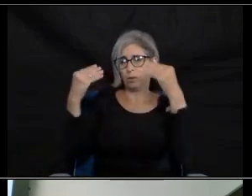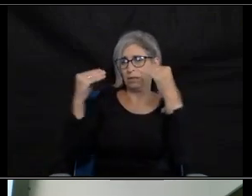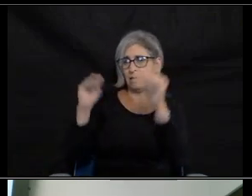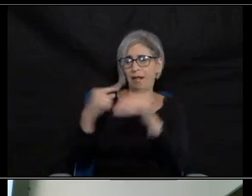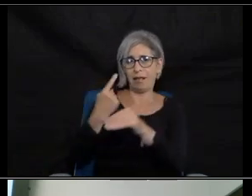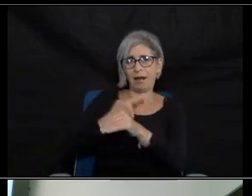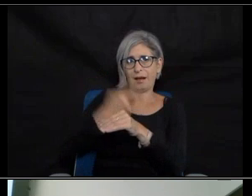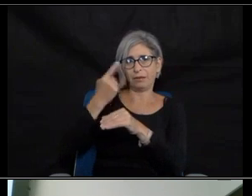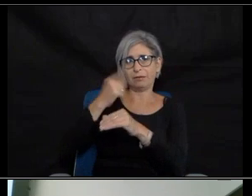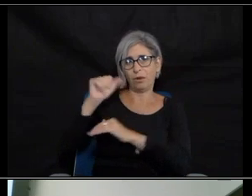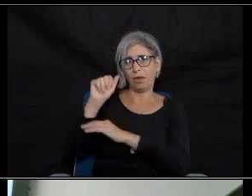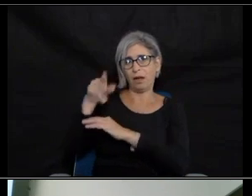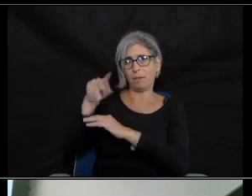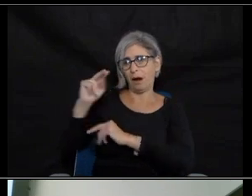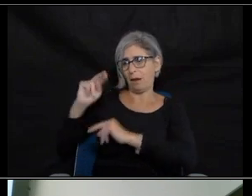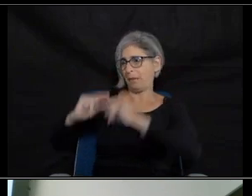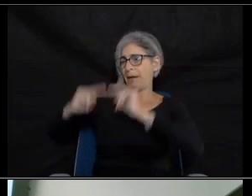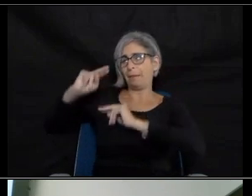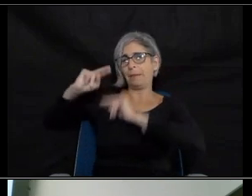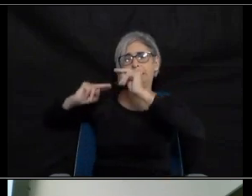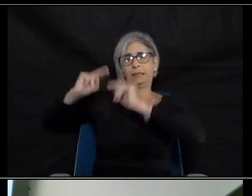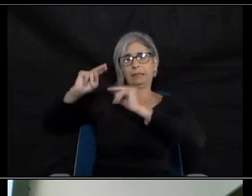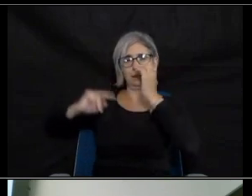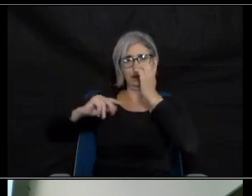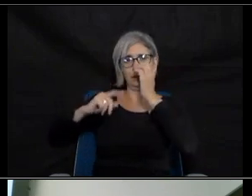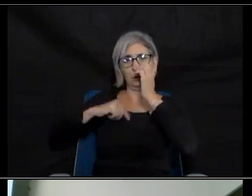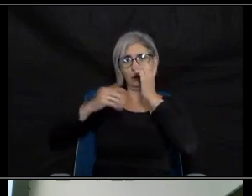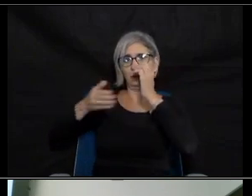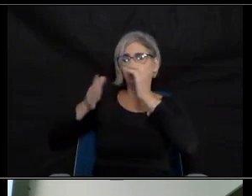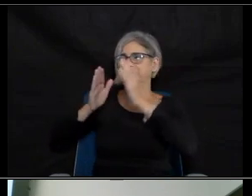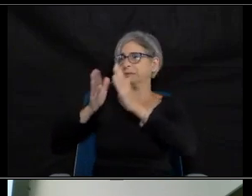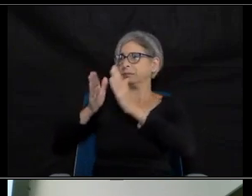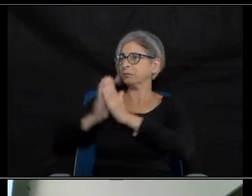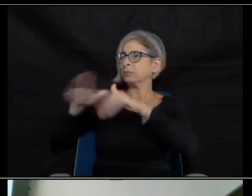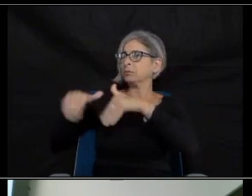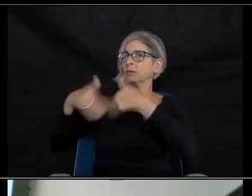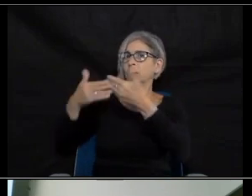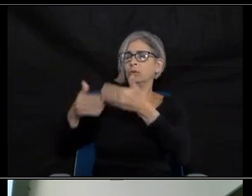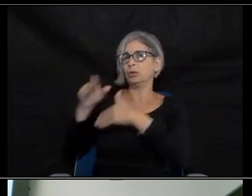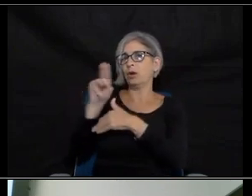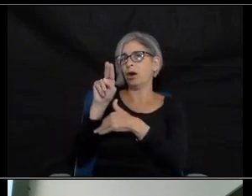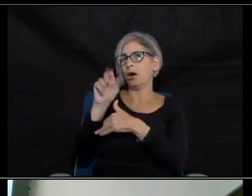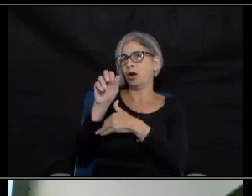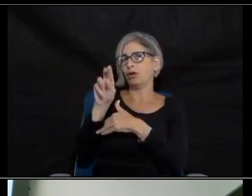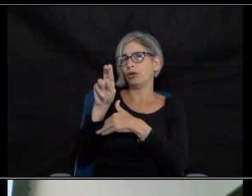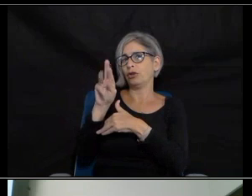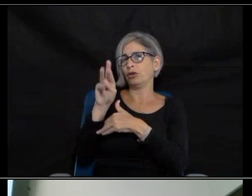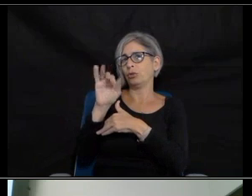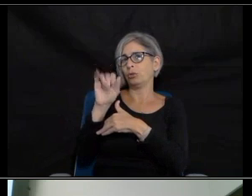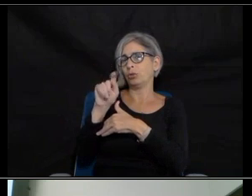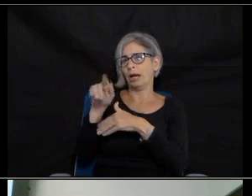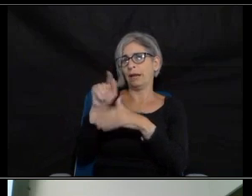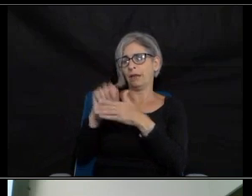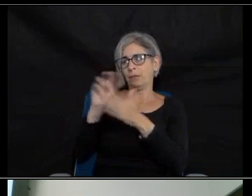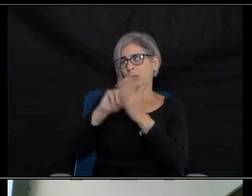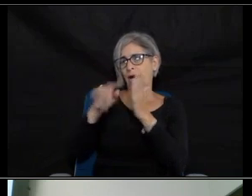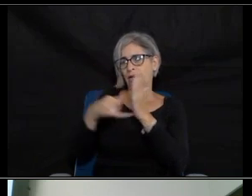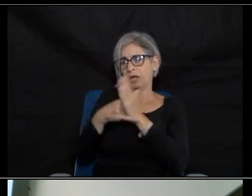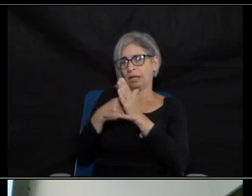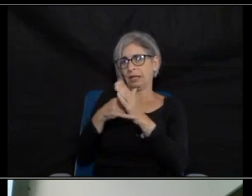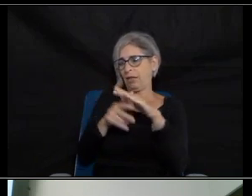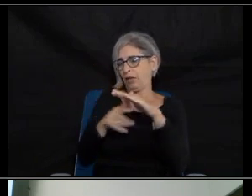the apartment buildings, and we were proposing to underwrite the entire project, including the garages, with TIF financing